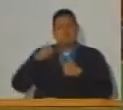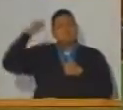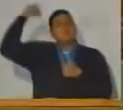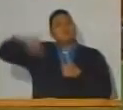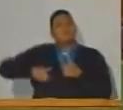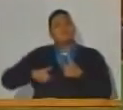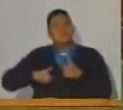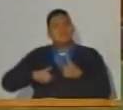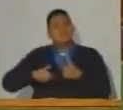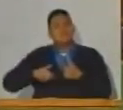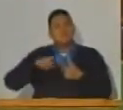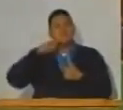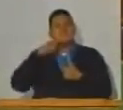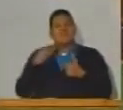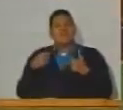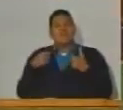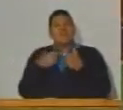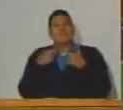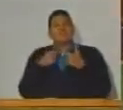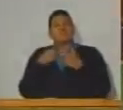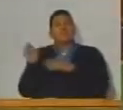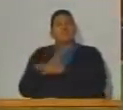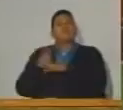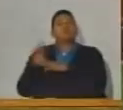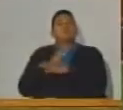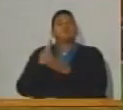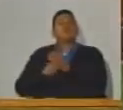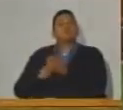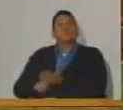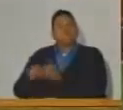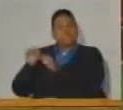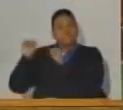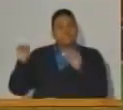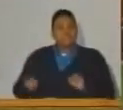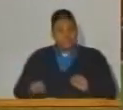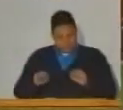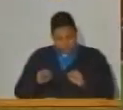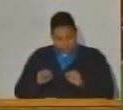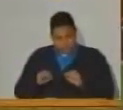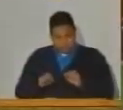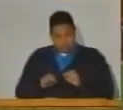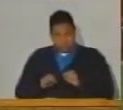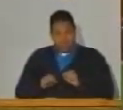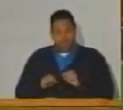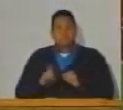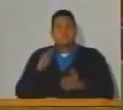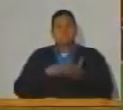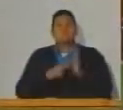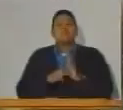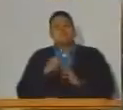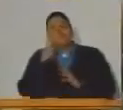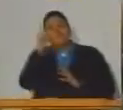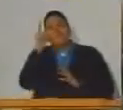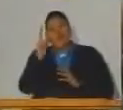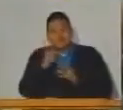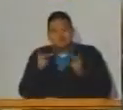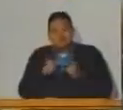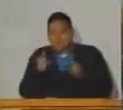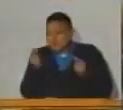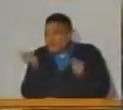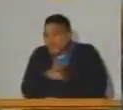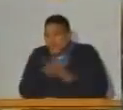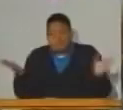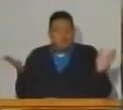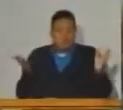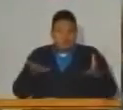implementation of an electronic business registration system, which is a one-stop shop allowing